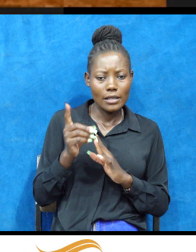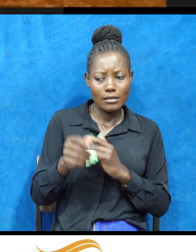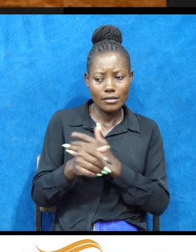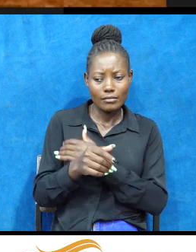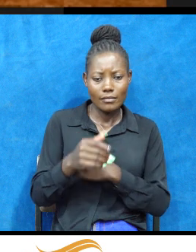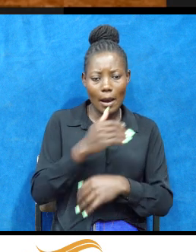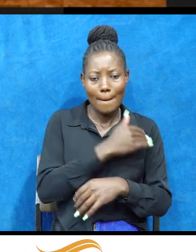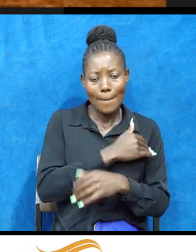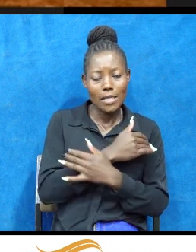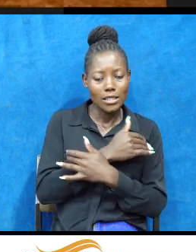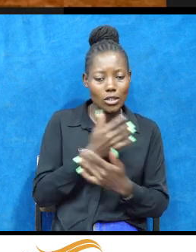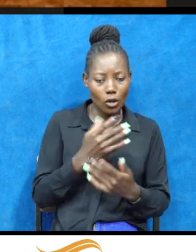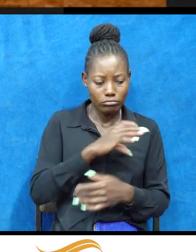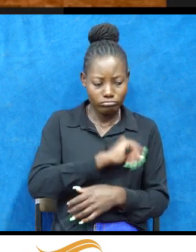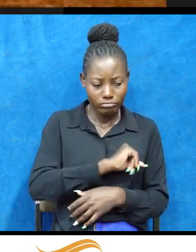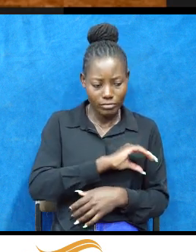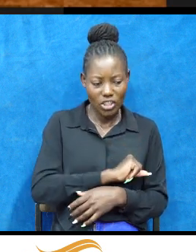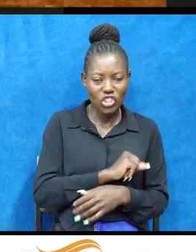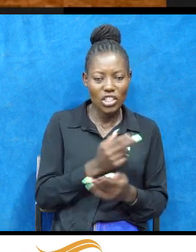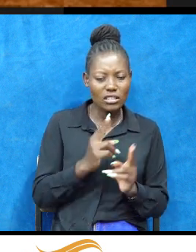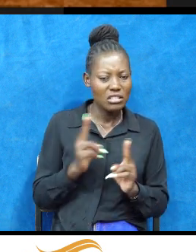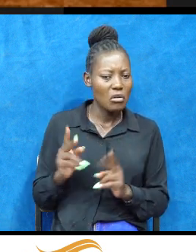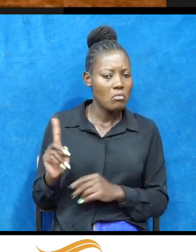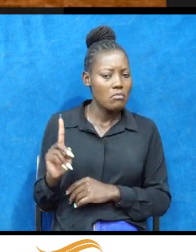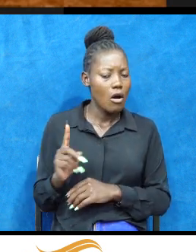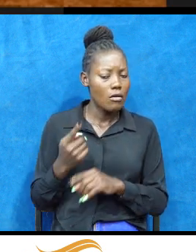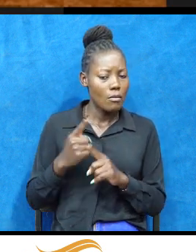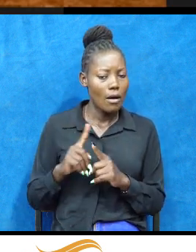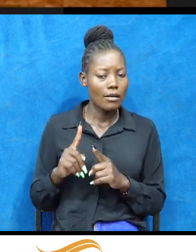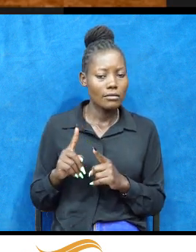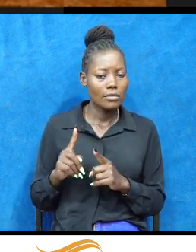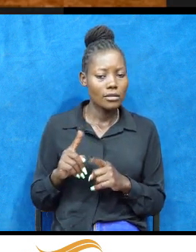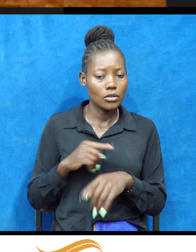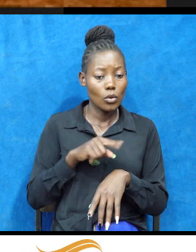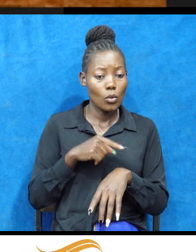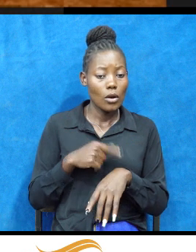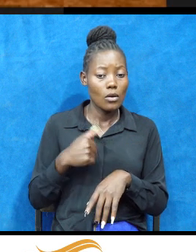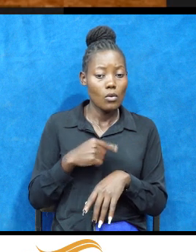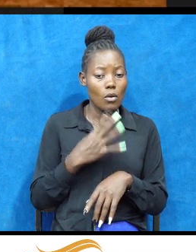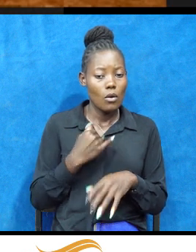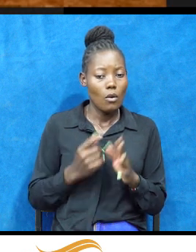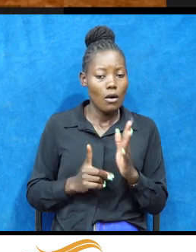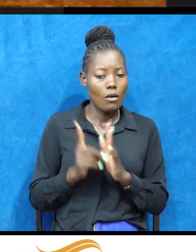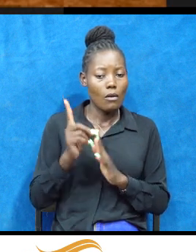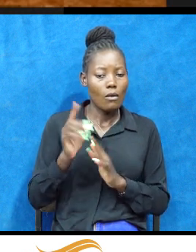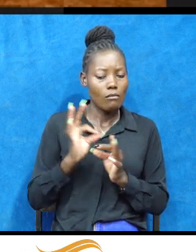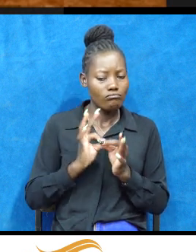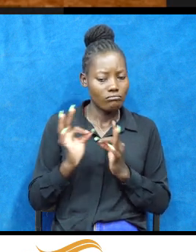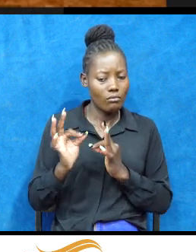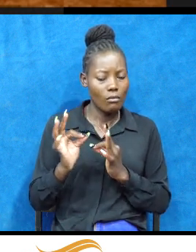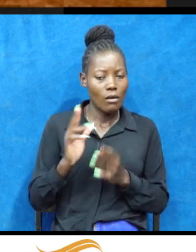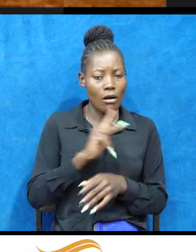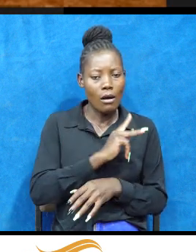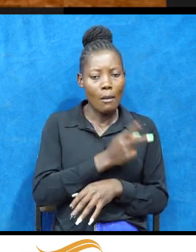Now, that's not the normal use for plyos. And usually in plyos, we're wanting to develop speed and power,